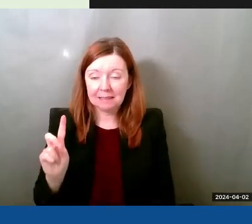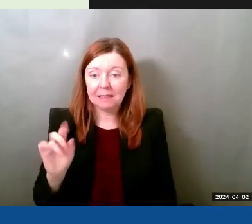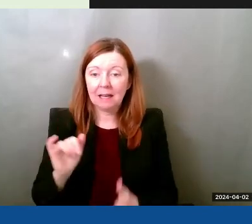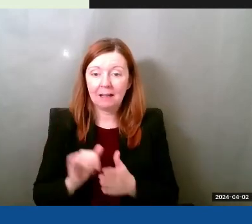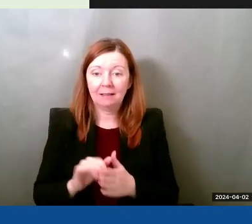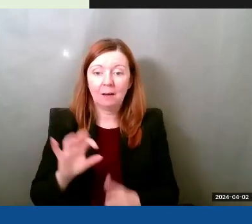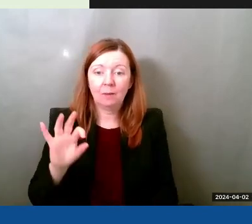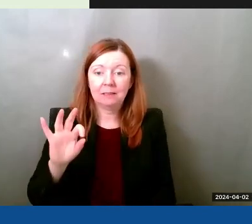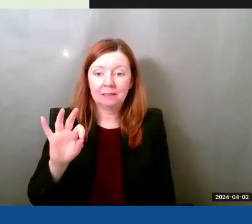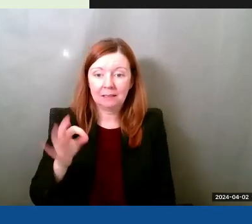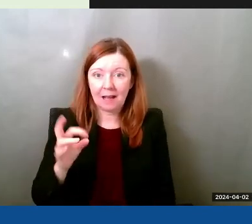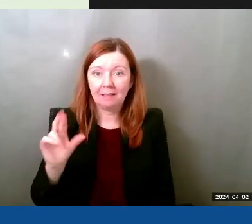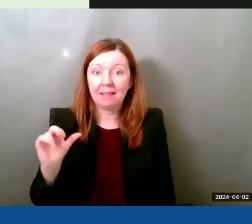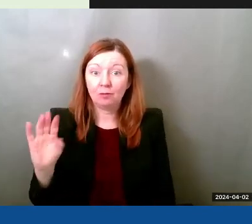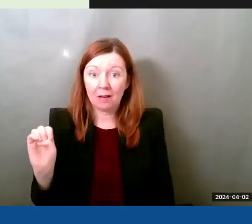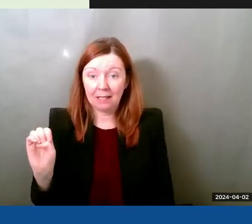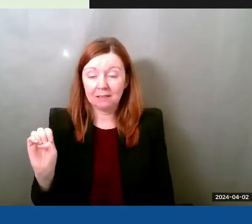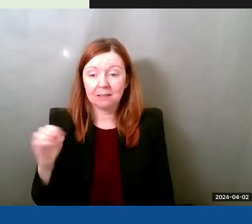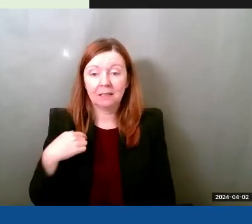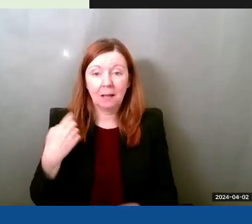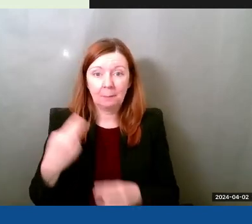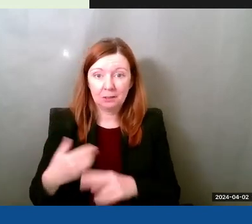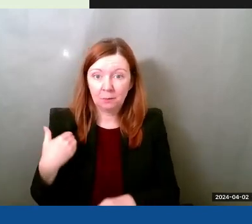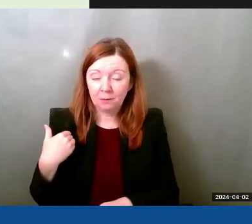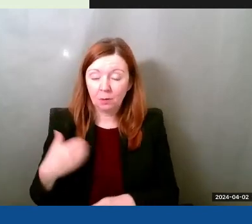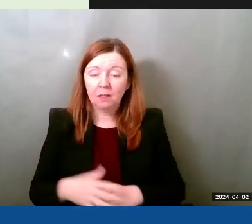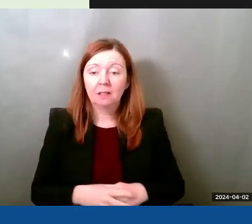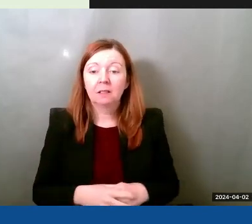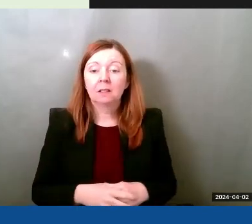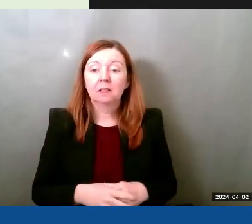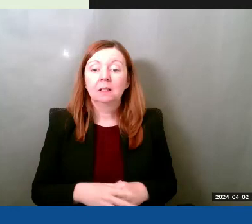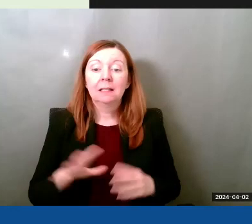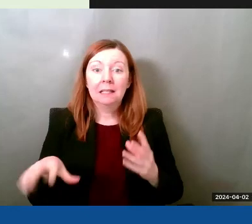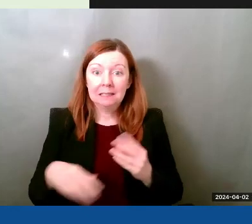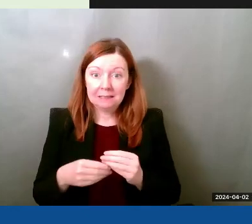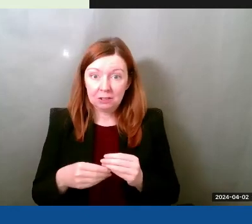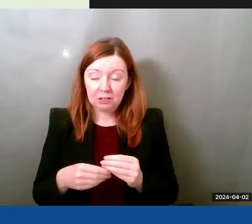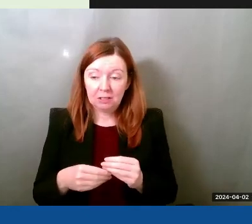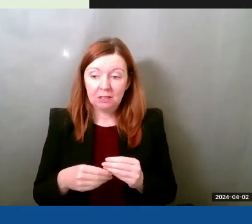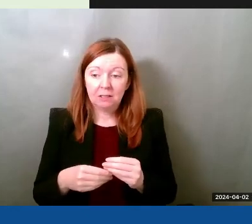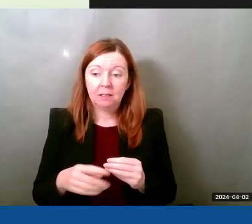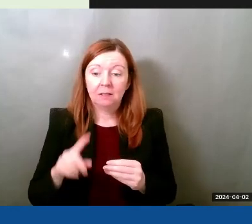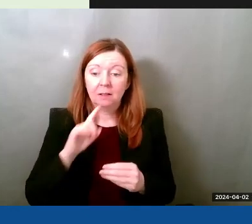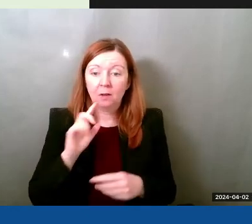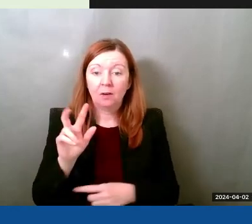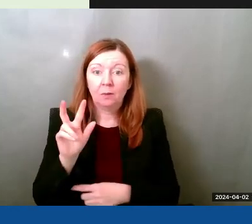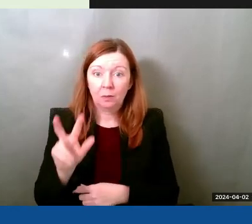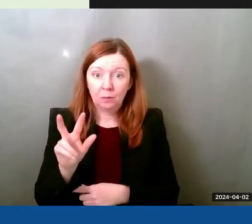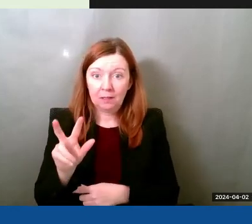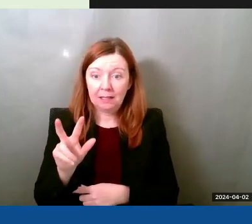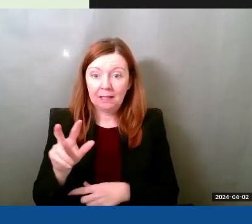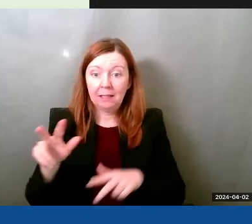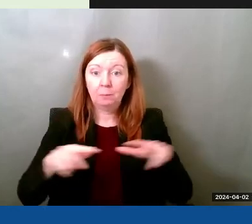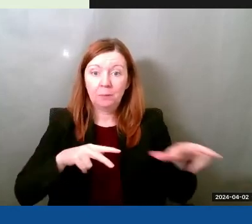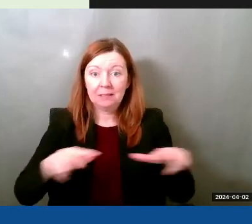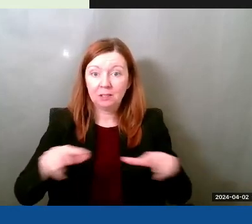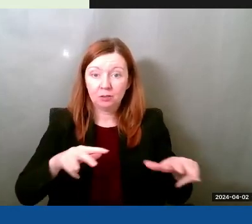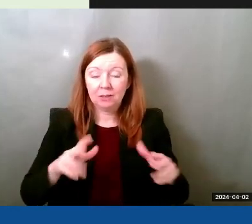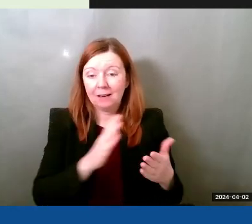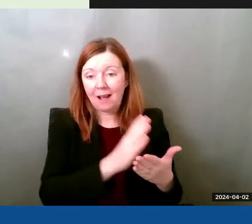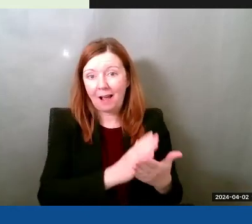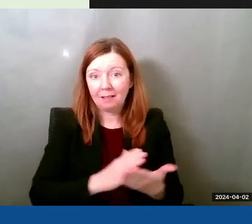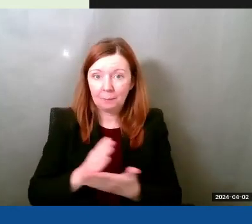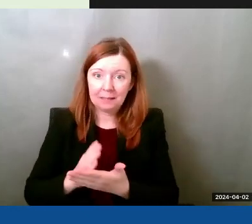was the 9th and Ray Street, as I mentioned a little while ago. In addition, there are 3 pedestrian